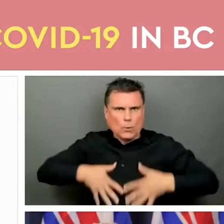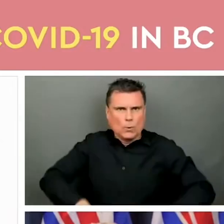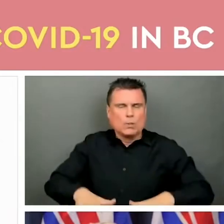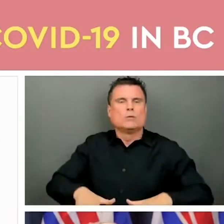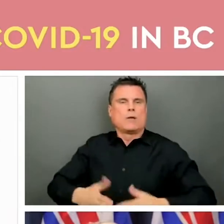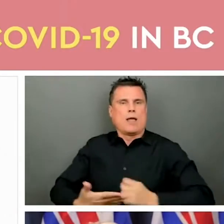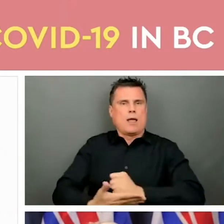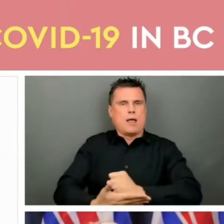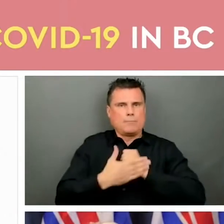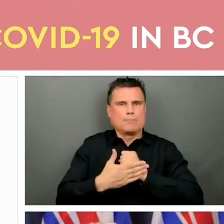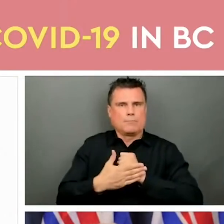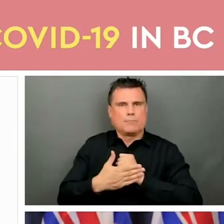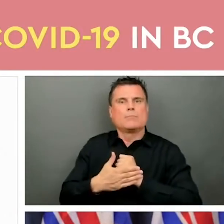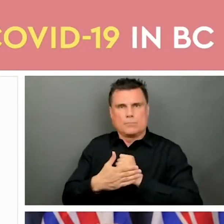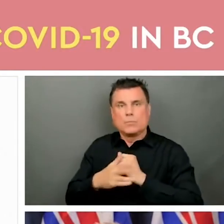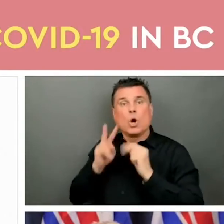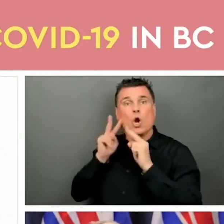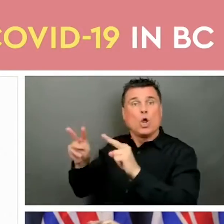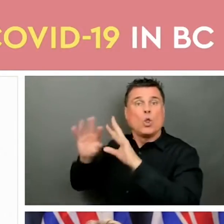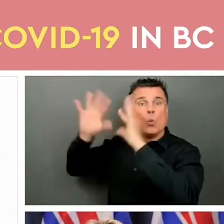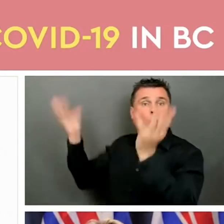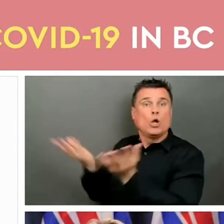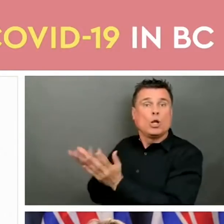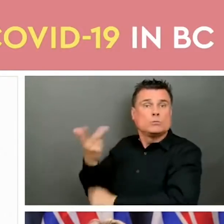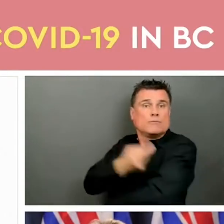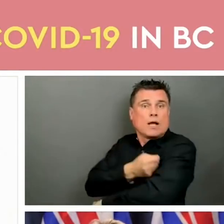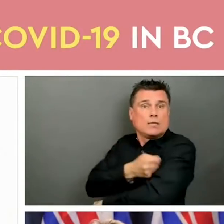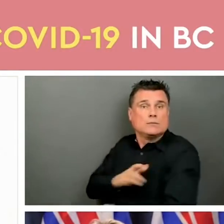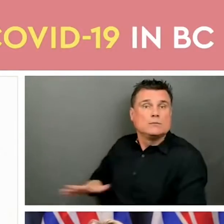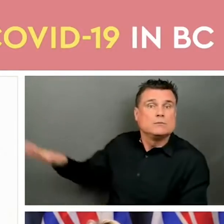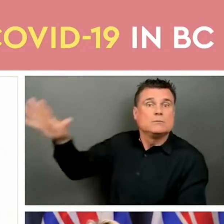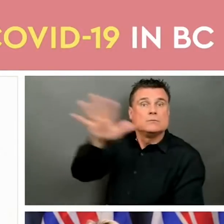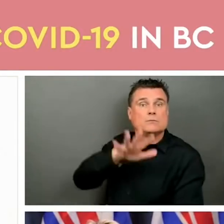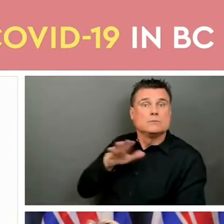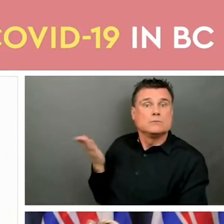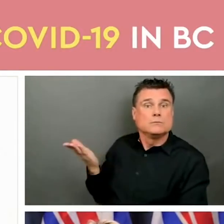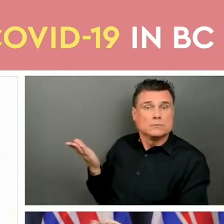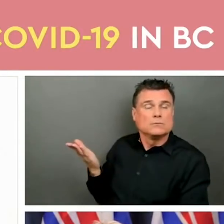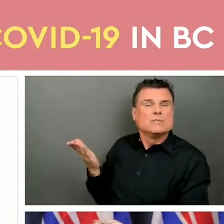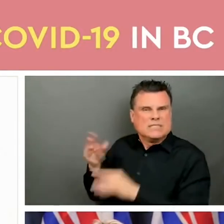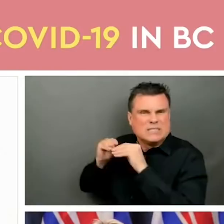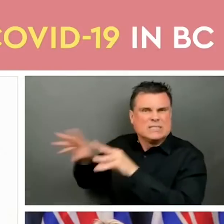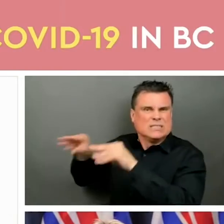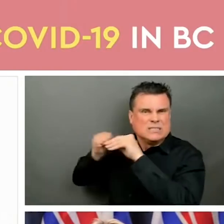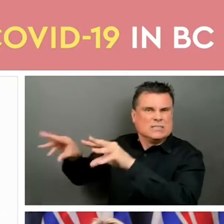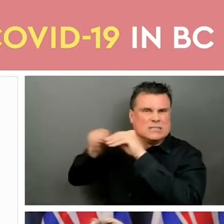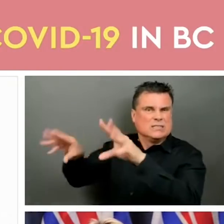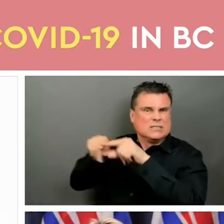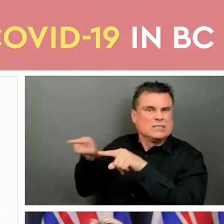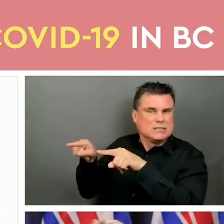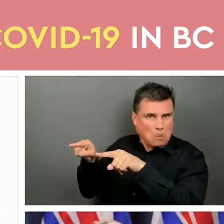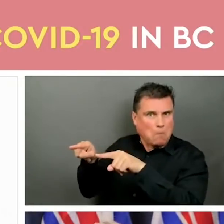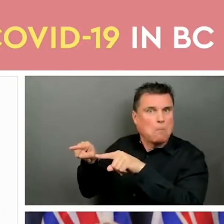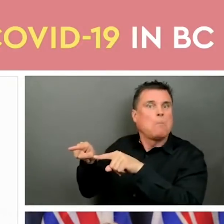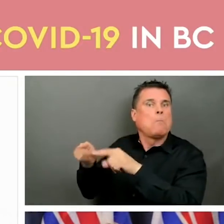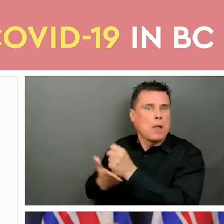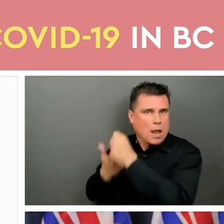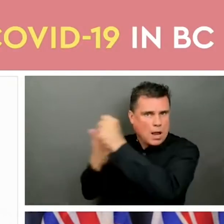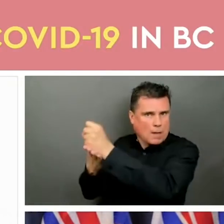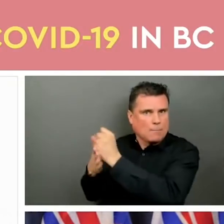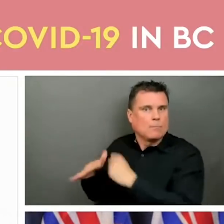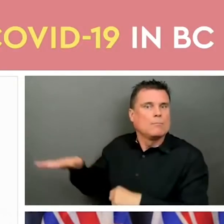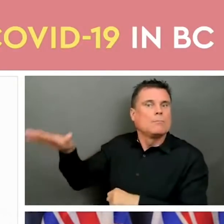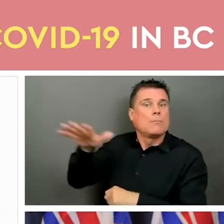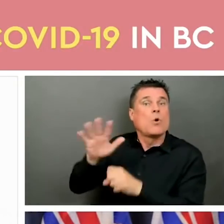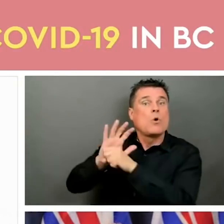how immunization can get case rates to our post-pandemic levels, and this is what we need to focus on over the